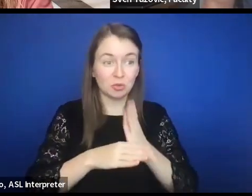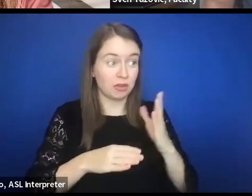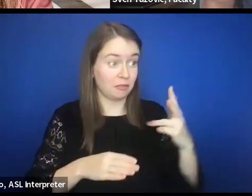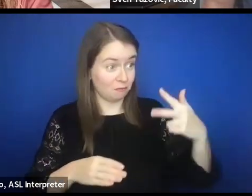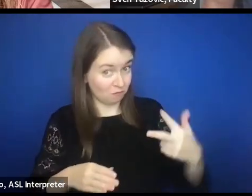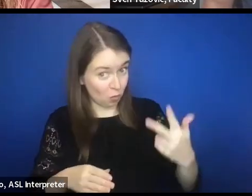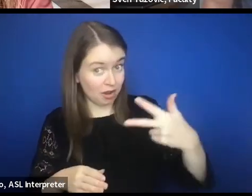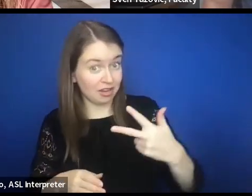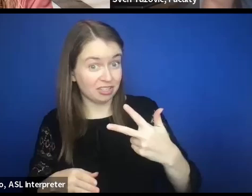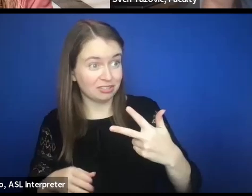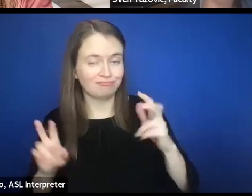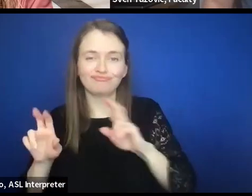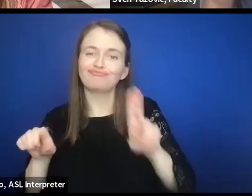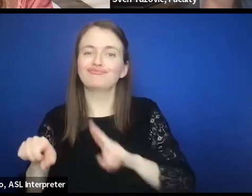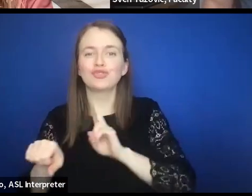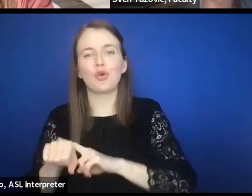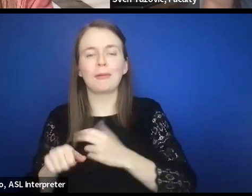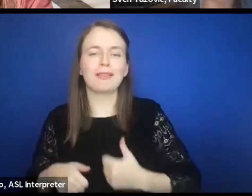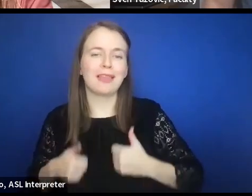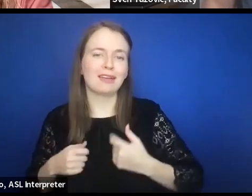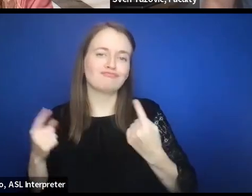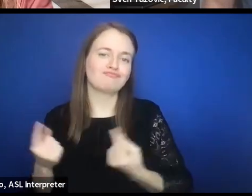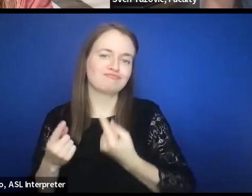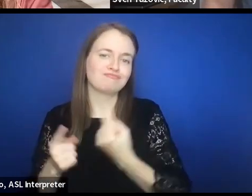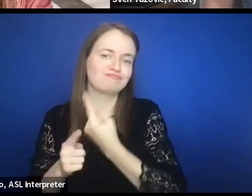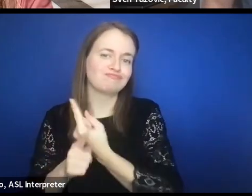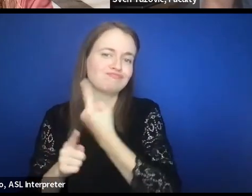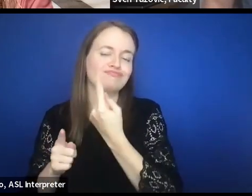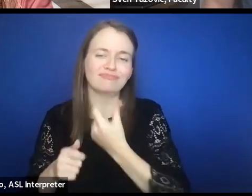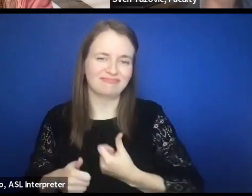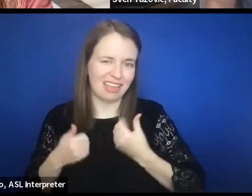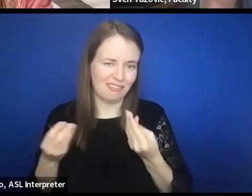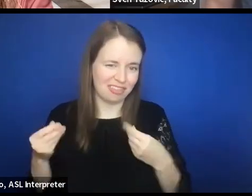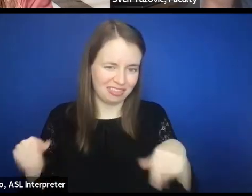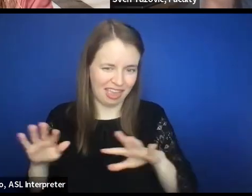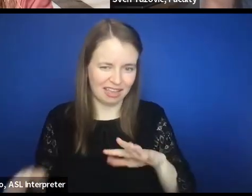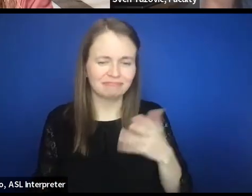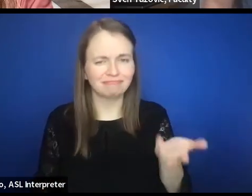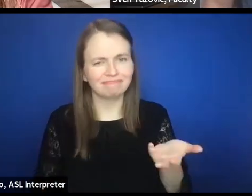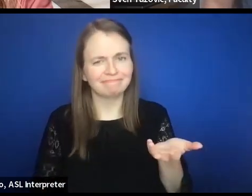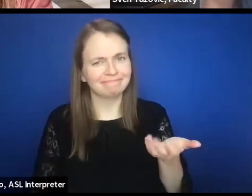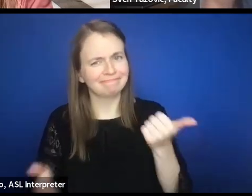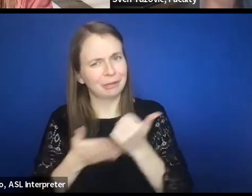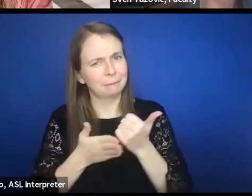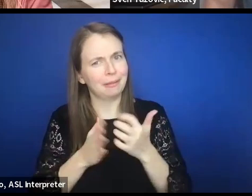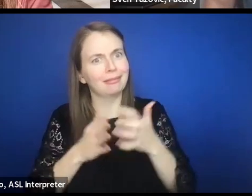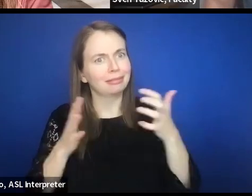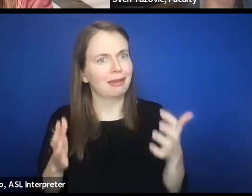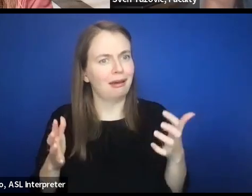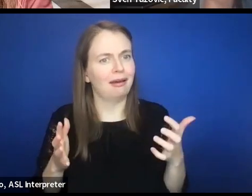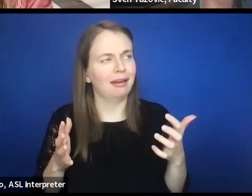and then the normal life that you would have back on land. So I think this was really helpful